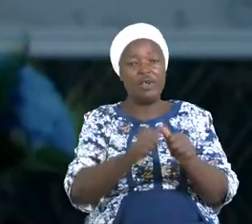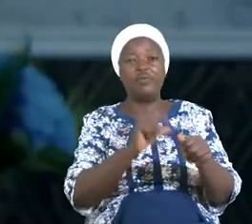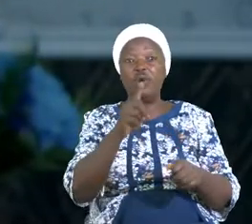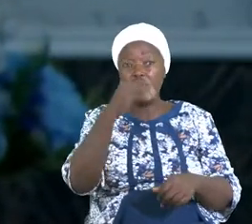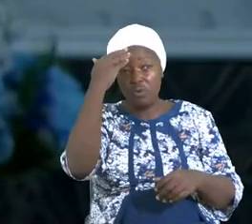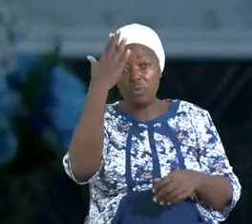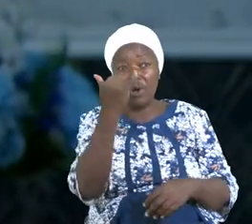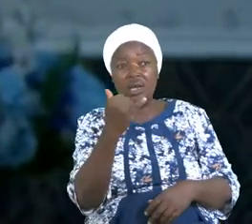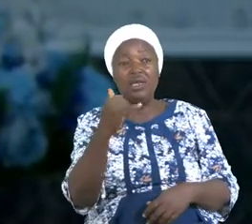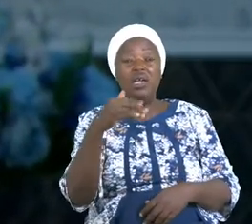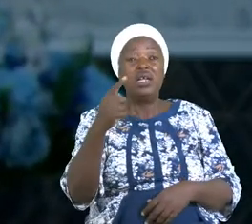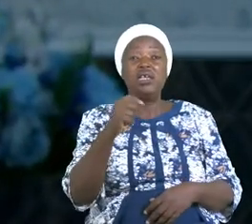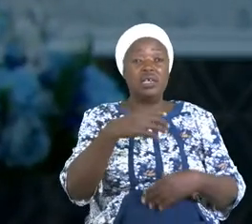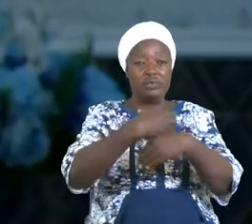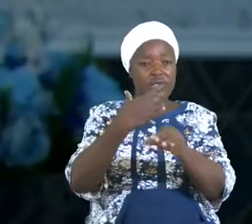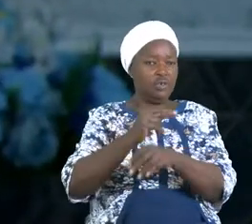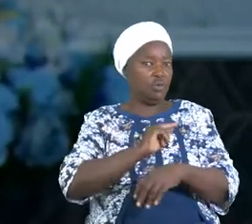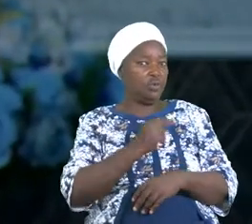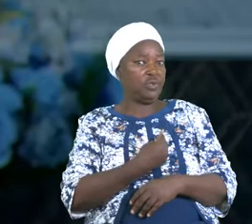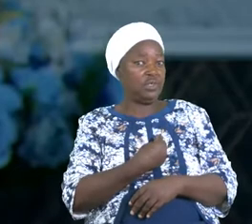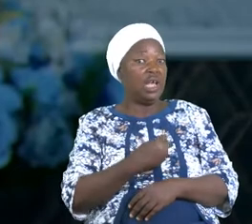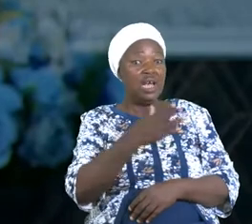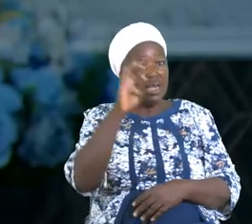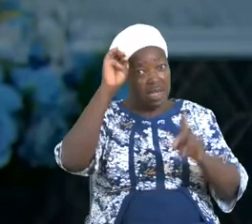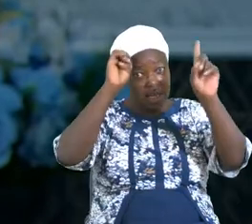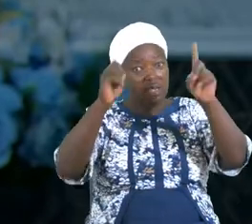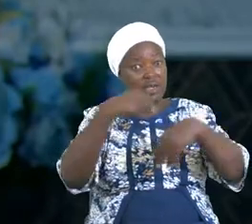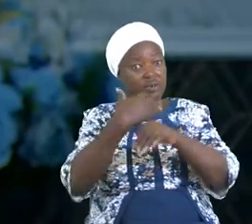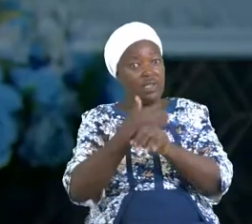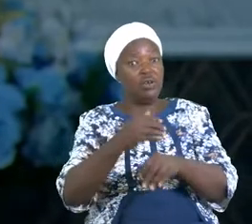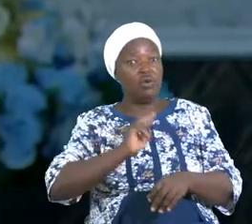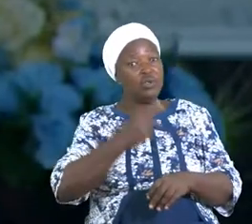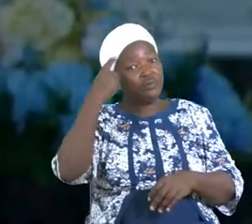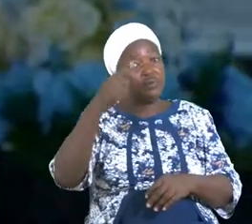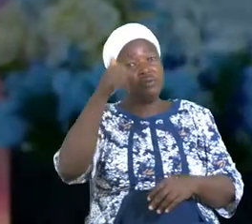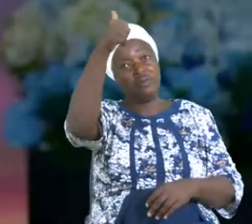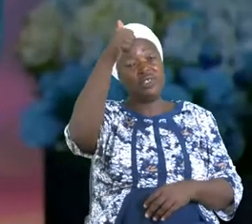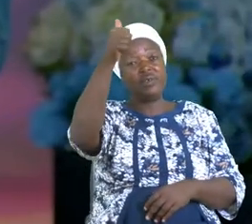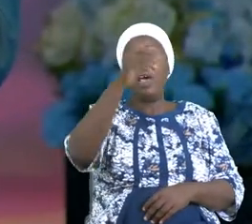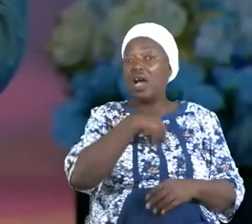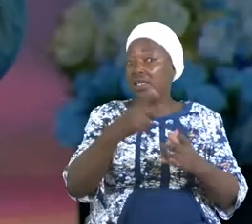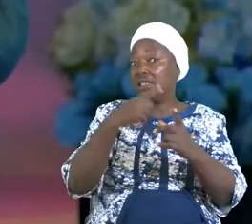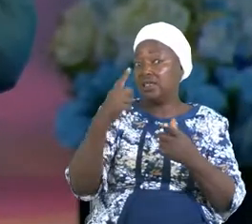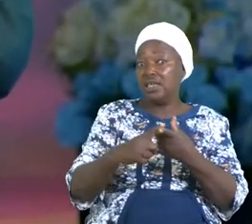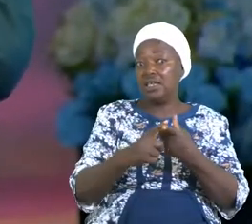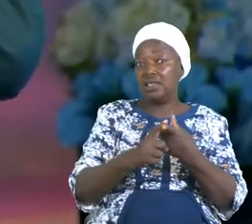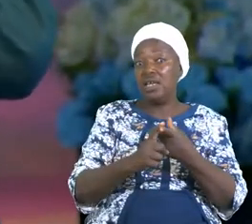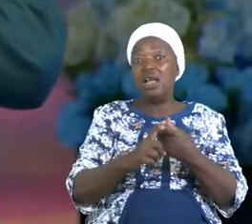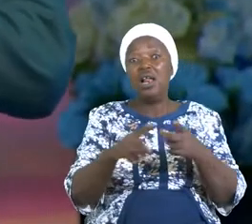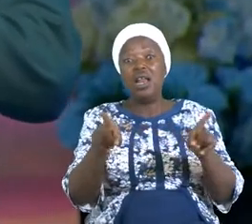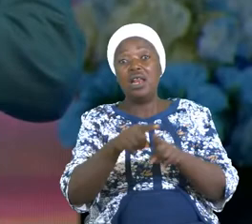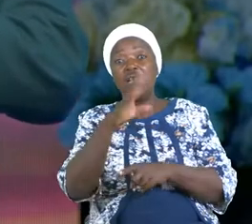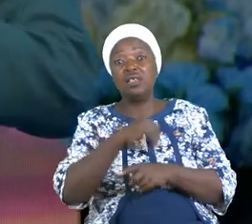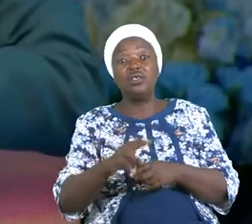He created us. He created us for himself. And then, like he's using the radar,